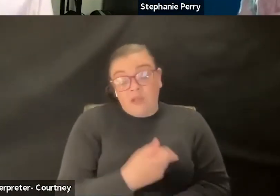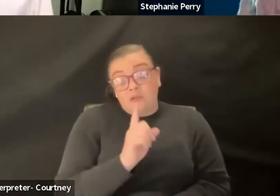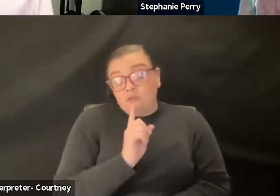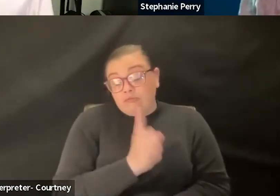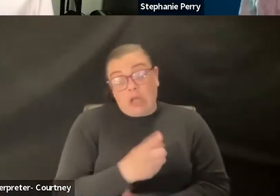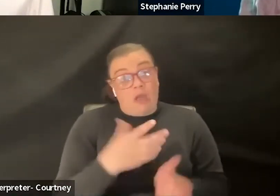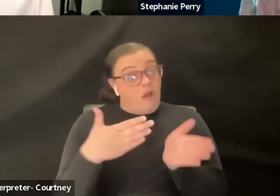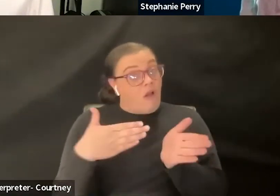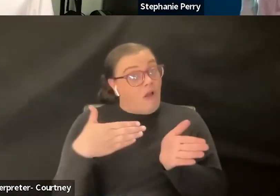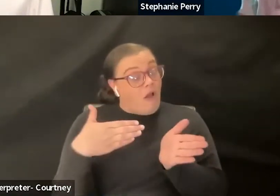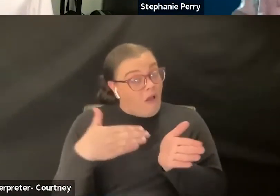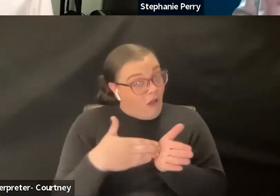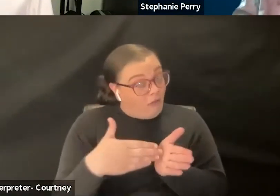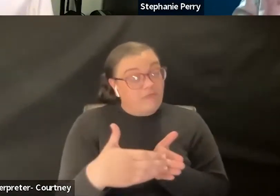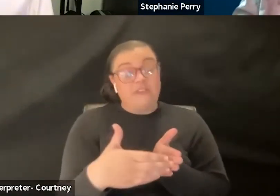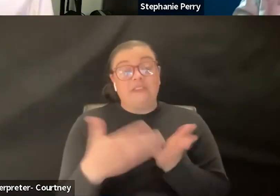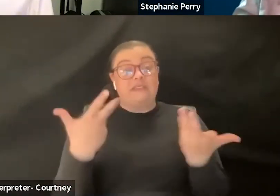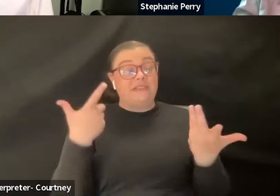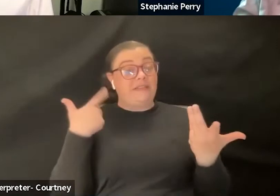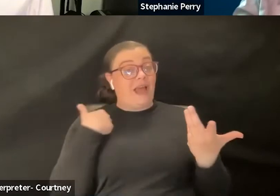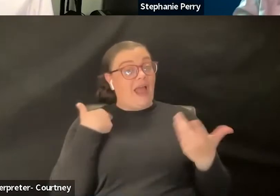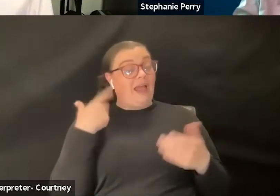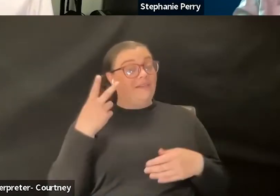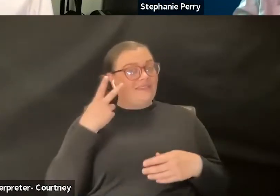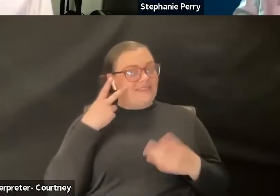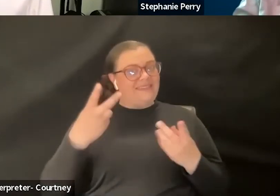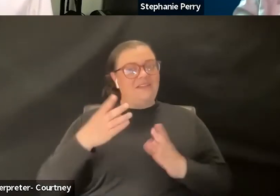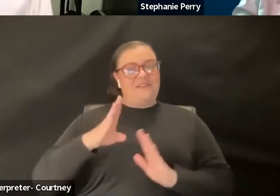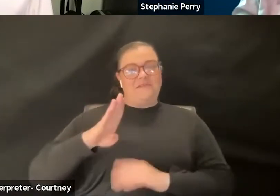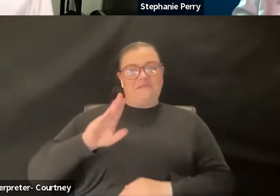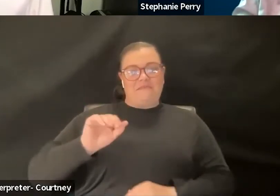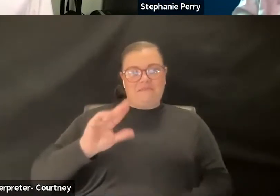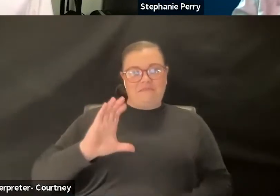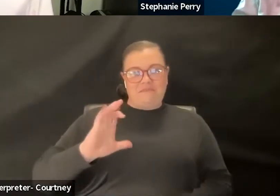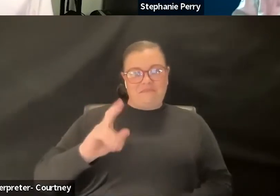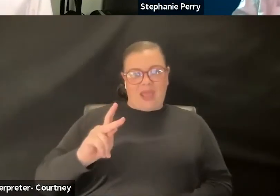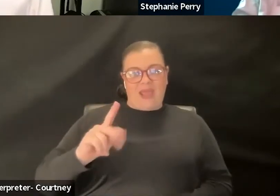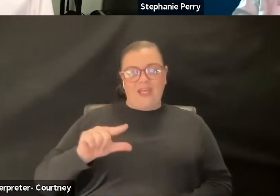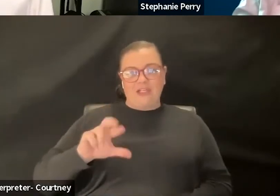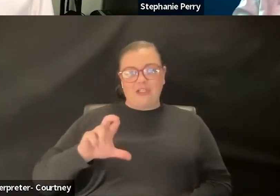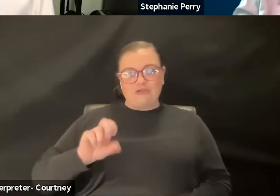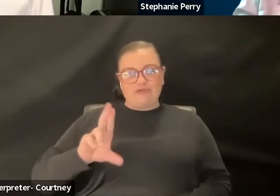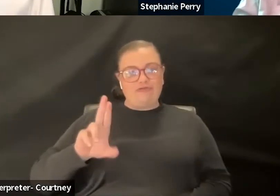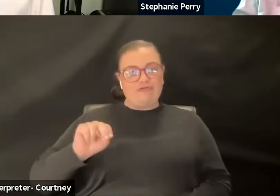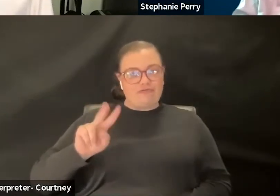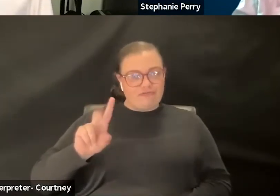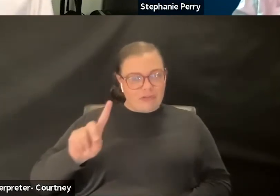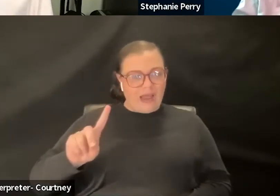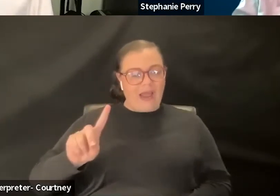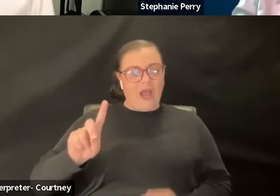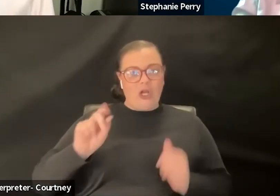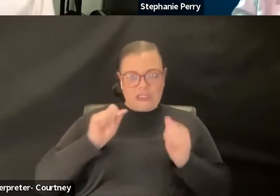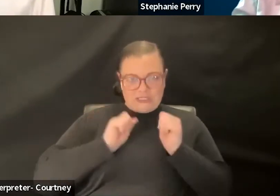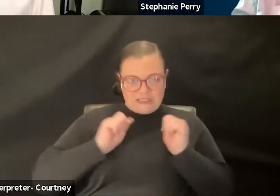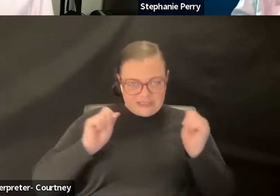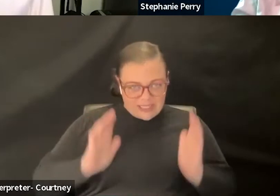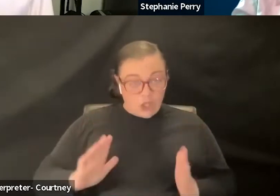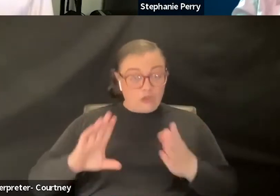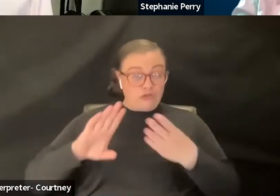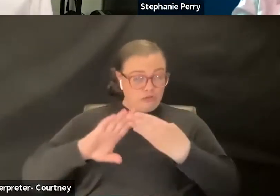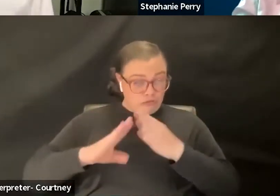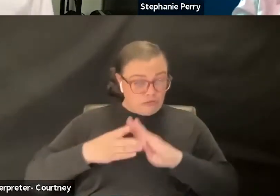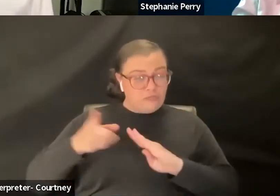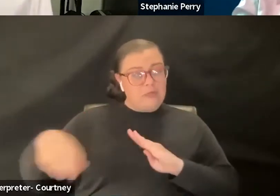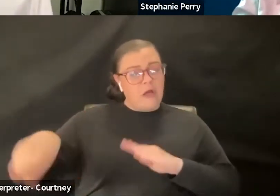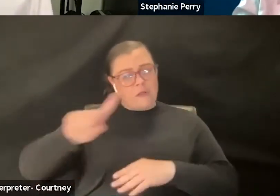have been fascinated by the background community and their commitment to taking meticulous notes,